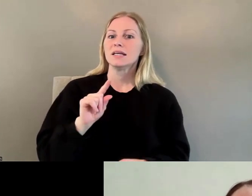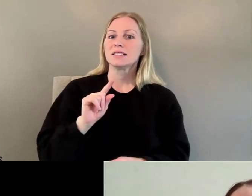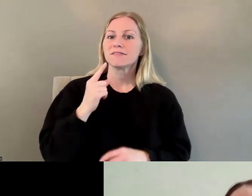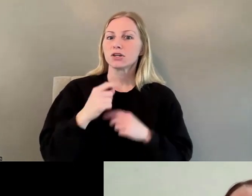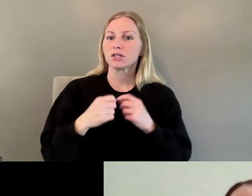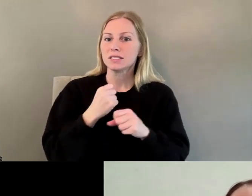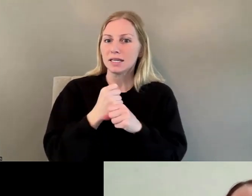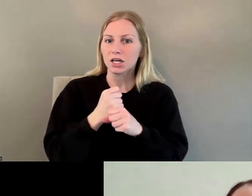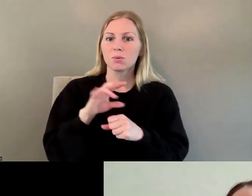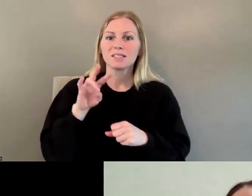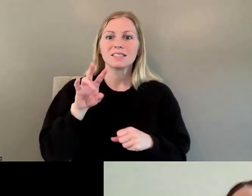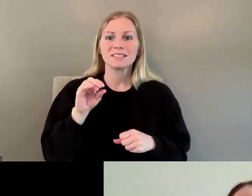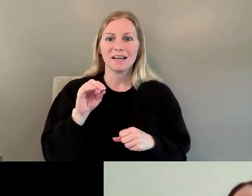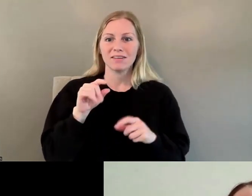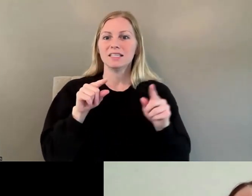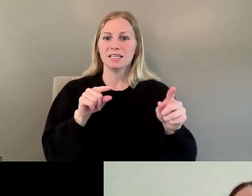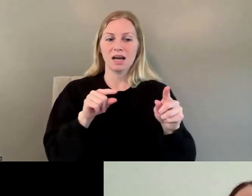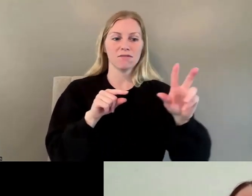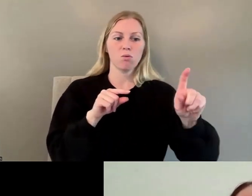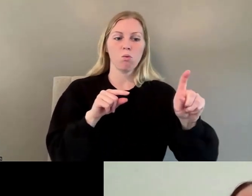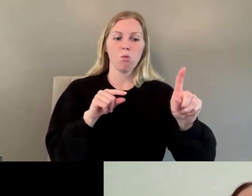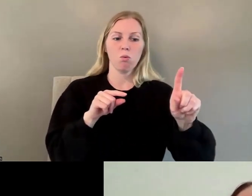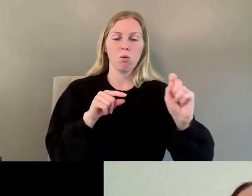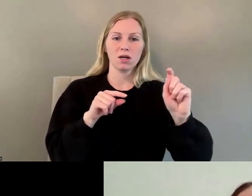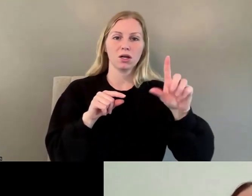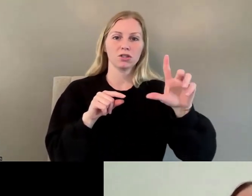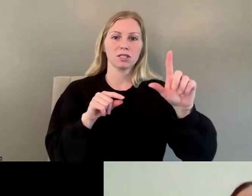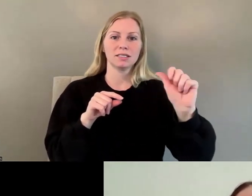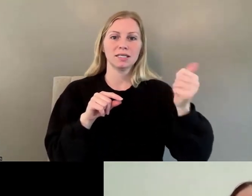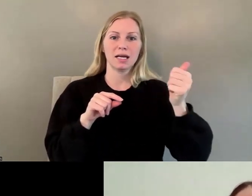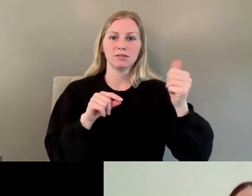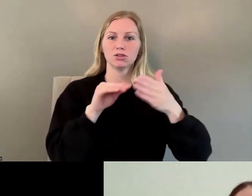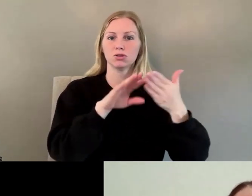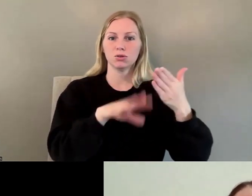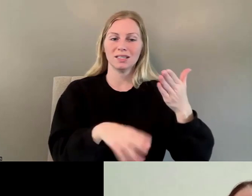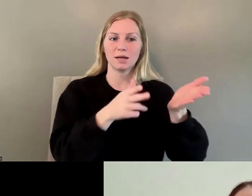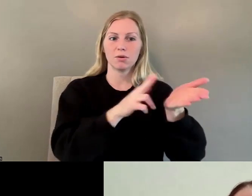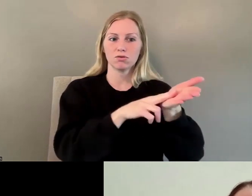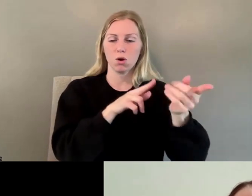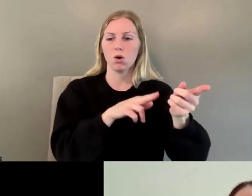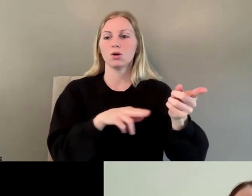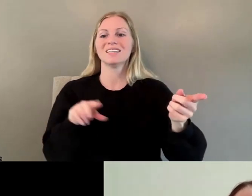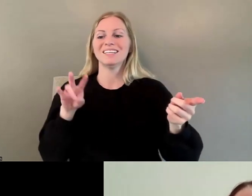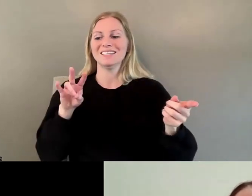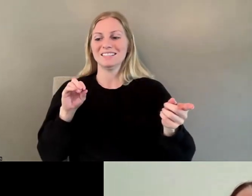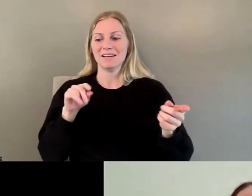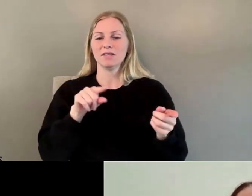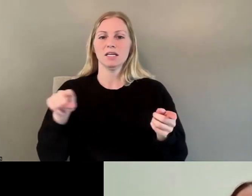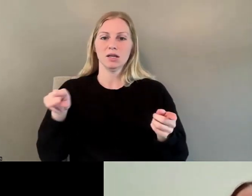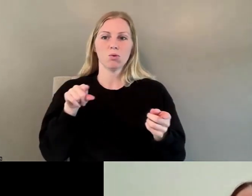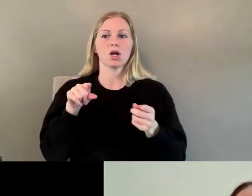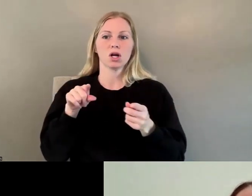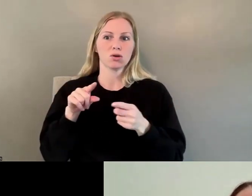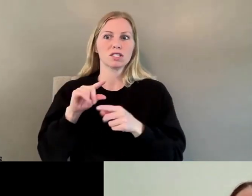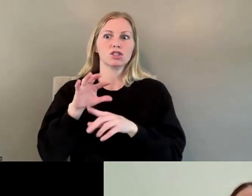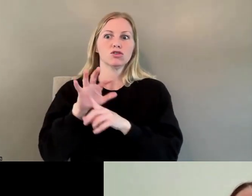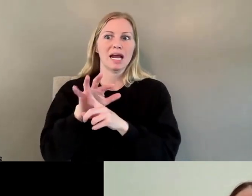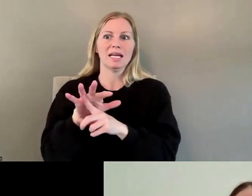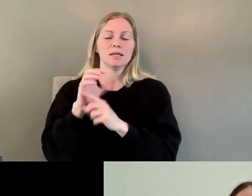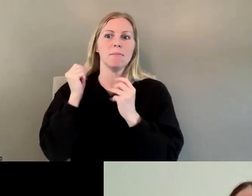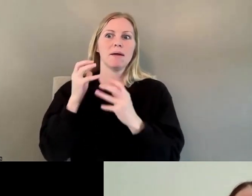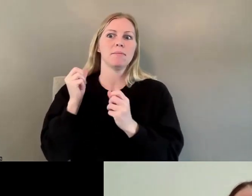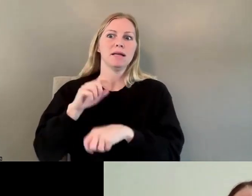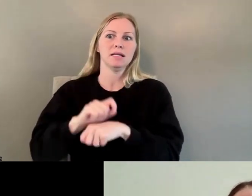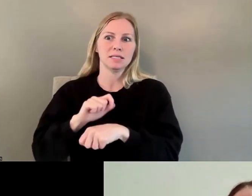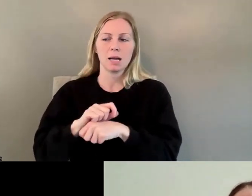the 110 students enrolled were restrained 840 times with 57 injuries. Timeout rooms were